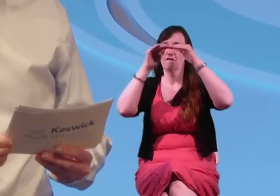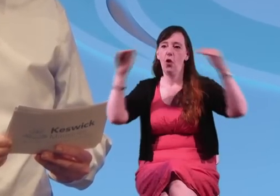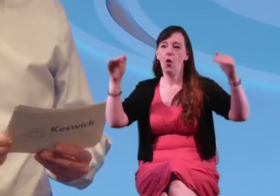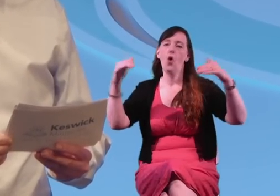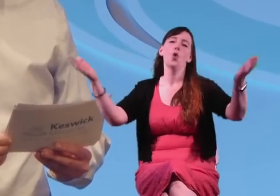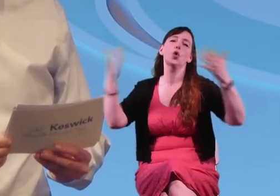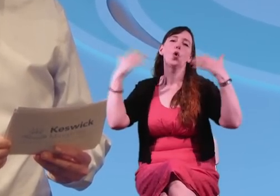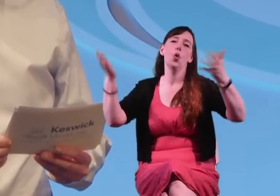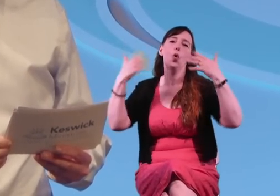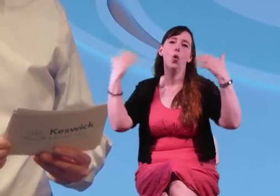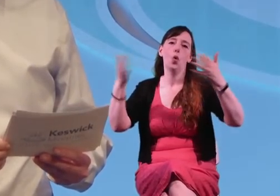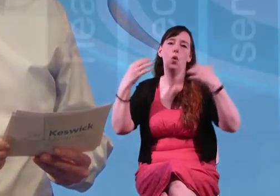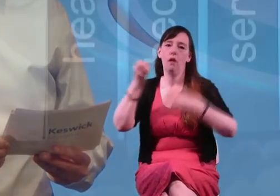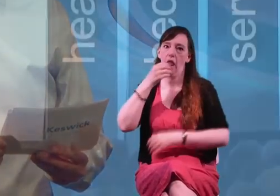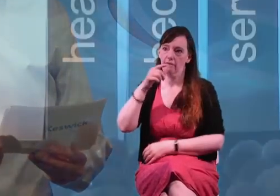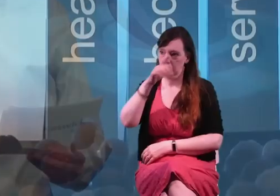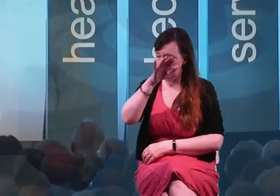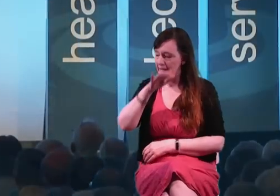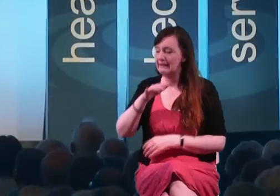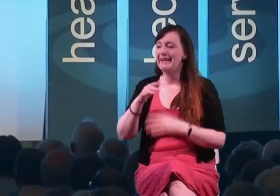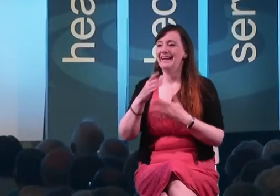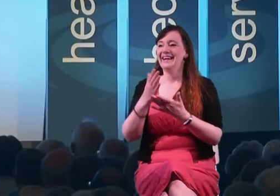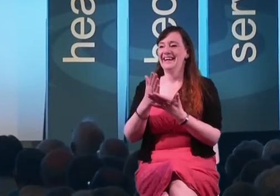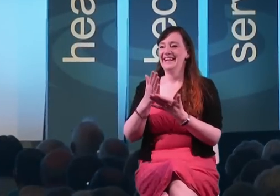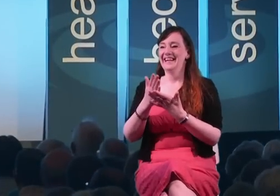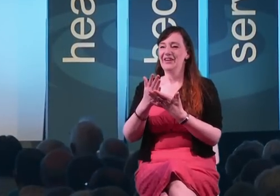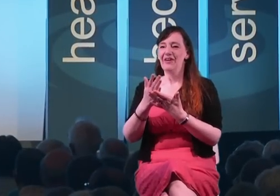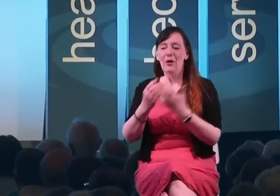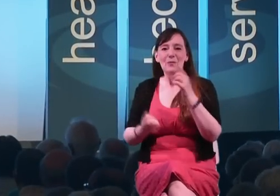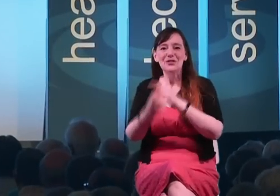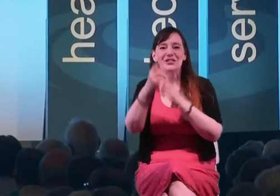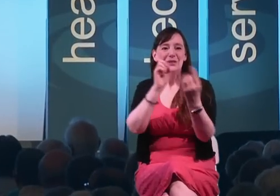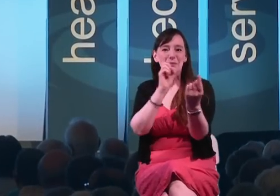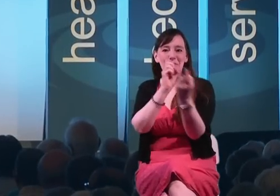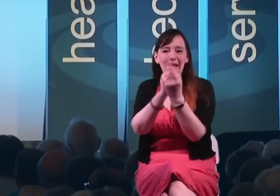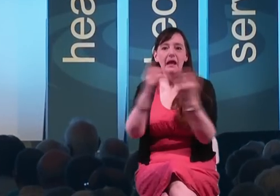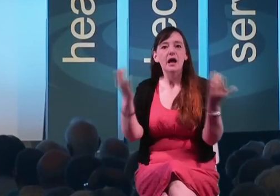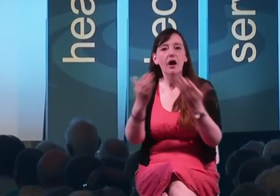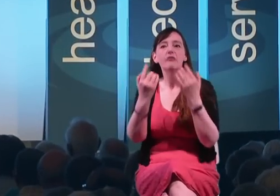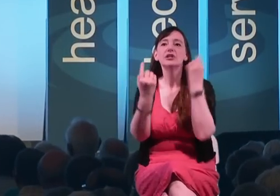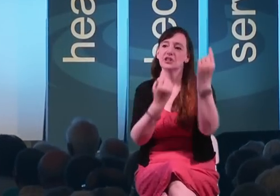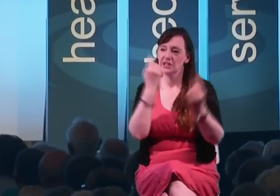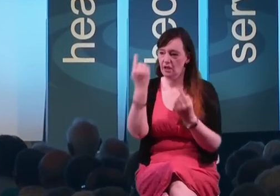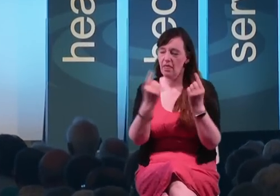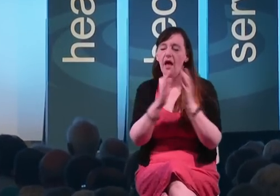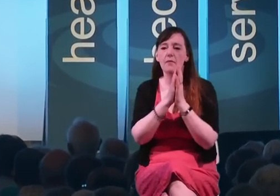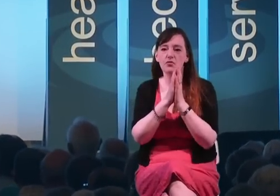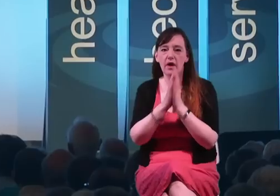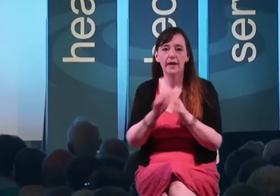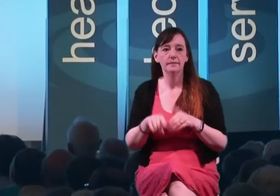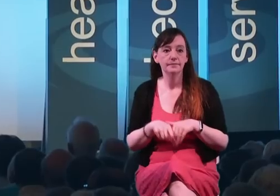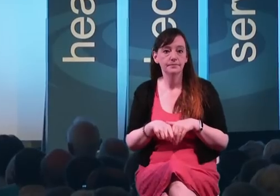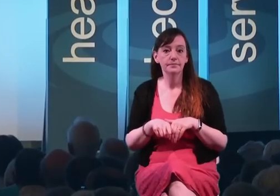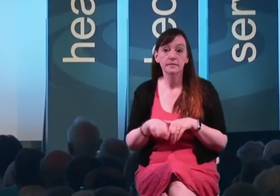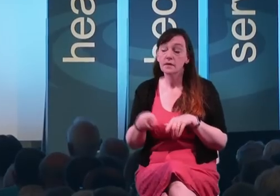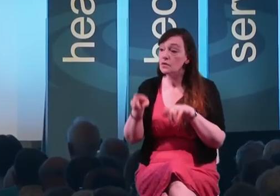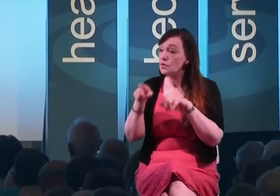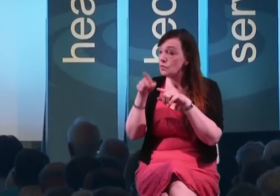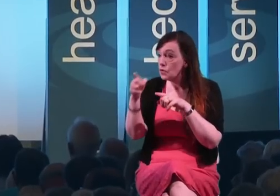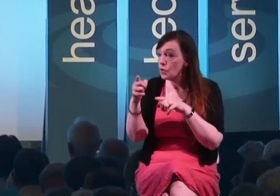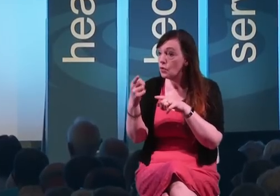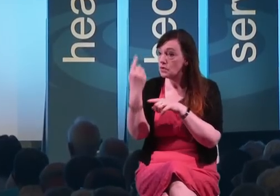floor 2. It's a chance to meet, encourage, and pray for each other. And there's a reception for mission